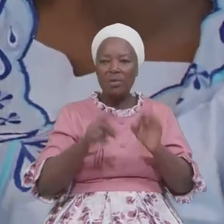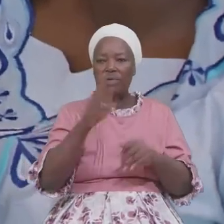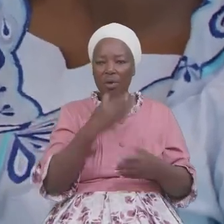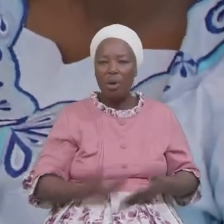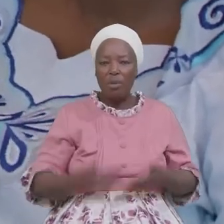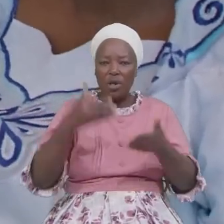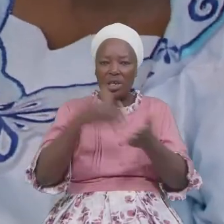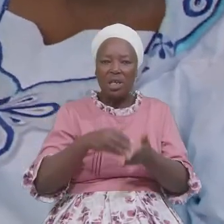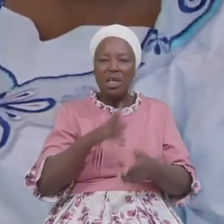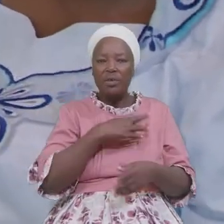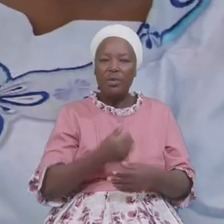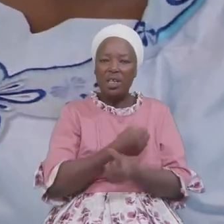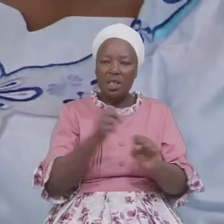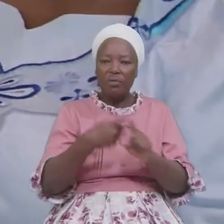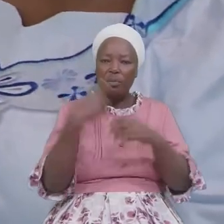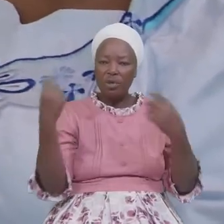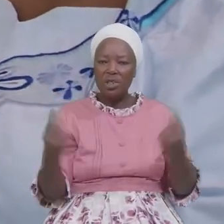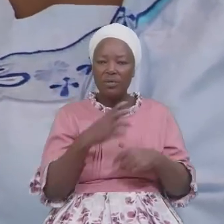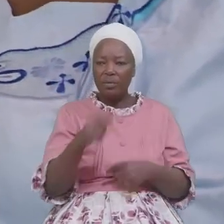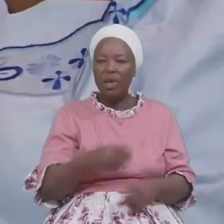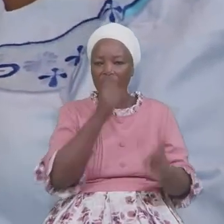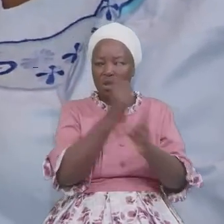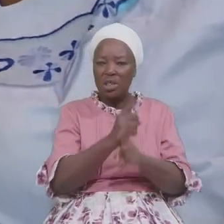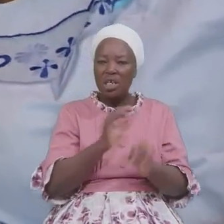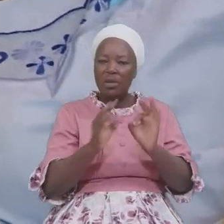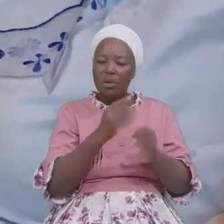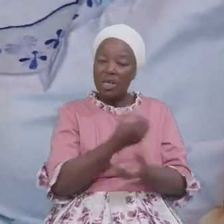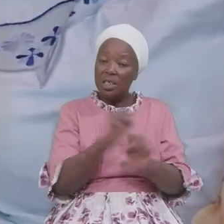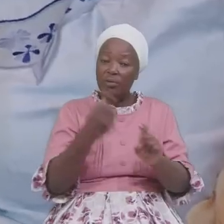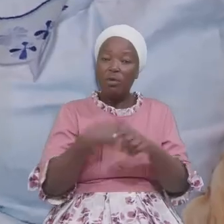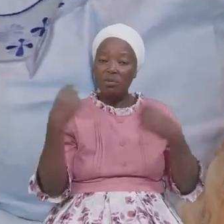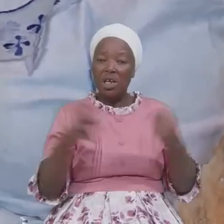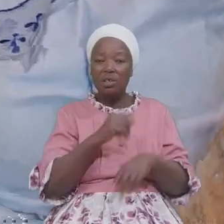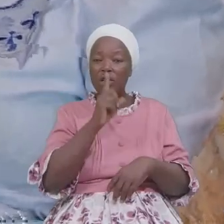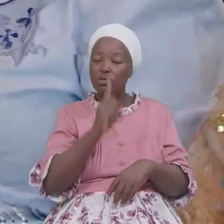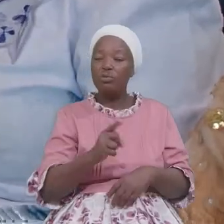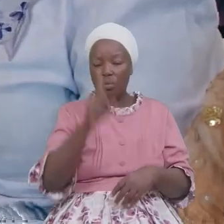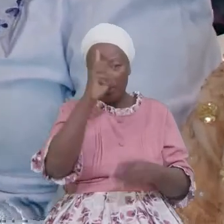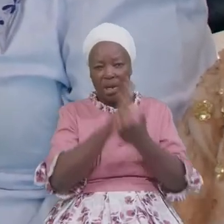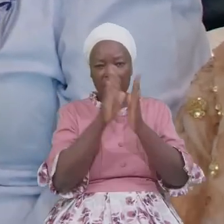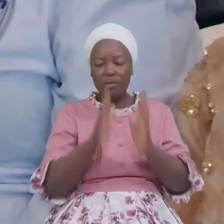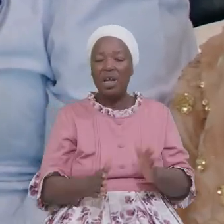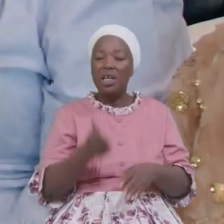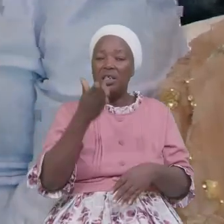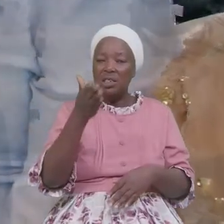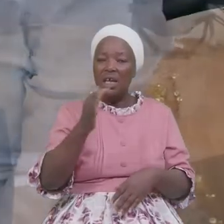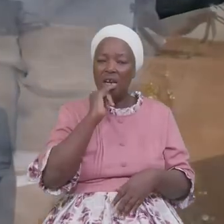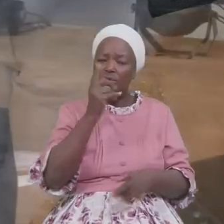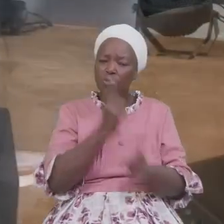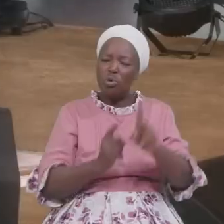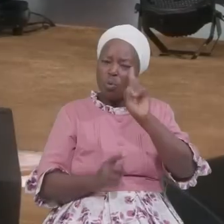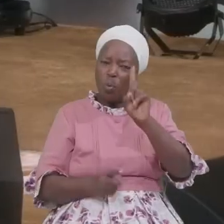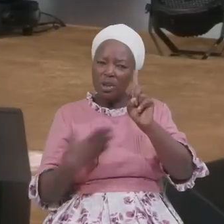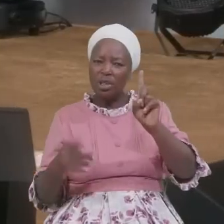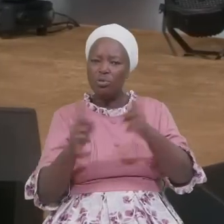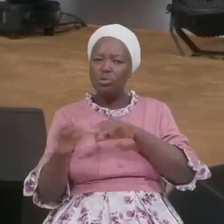if you are justified, if you are born again, if you are a true believer, there is just one to do,